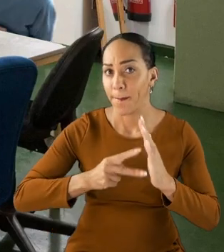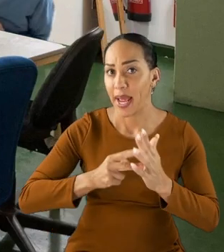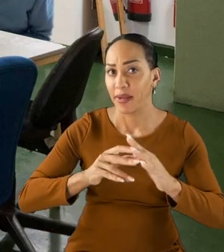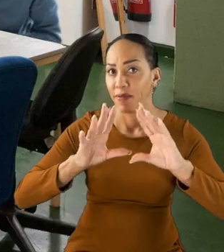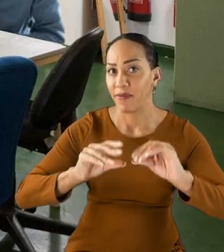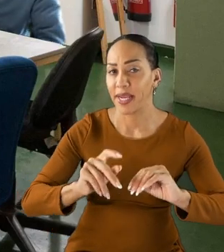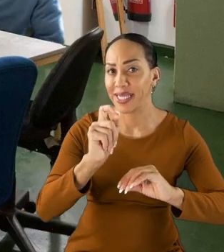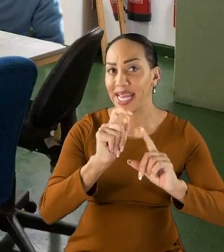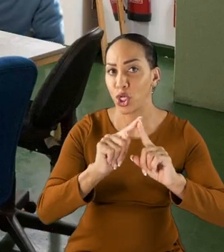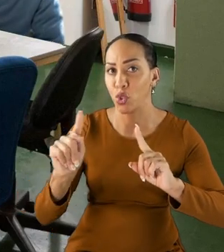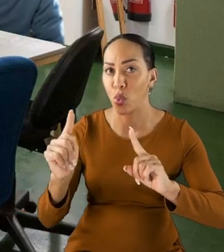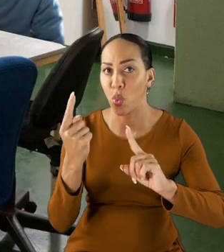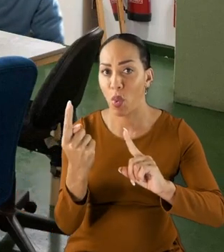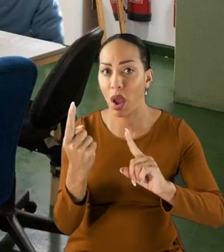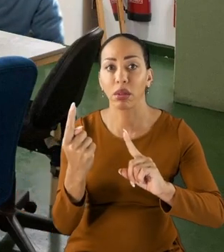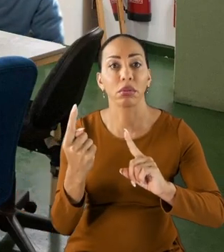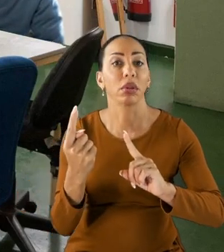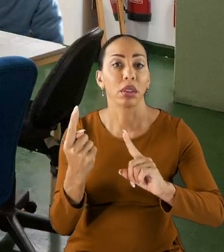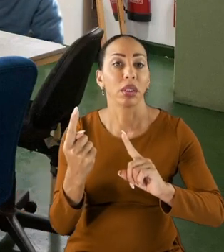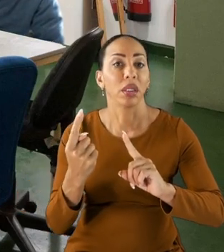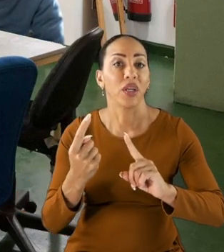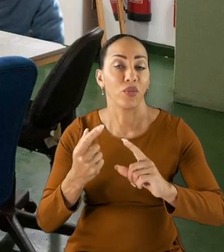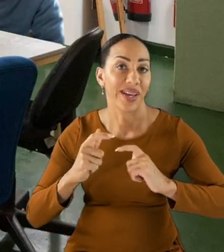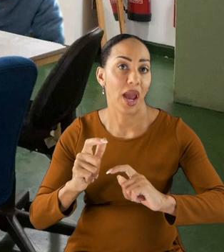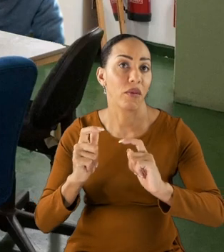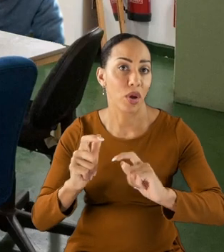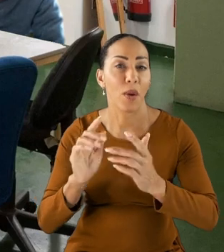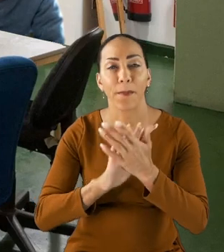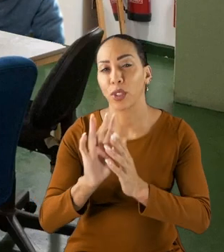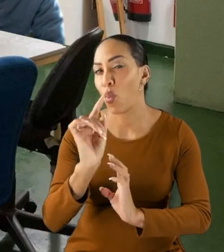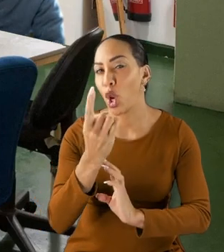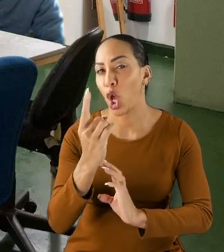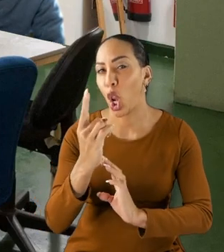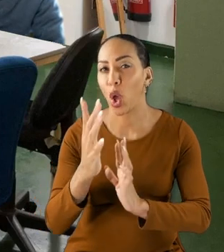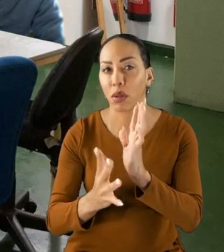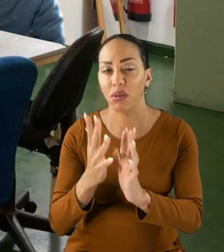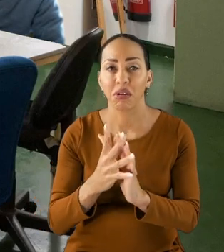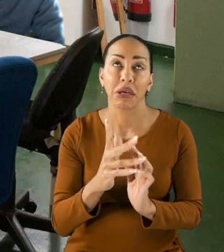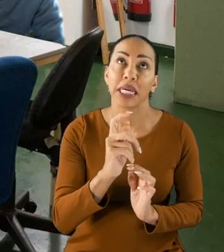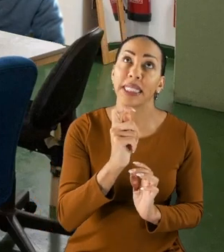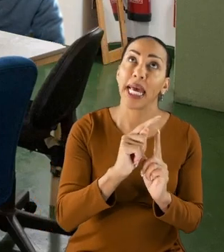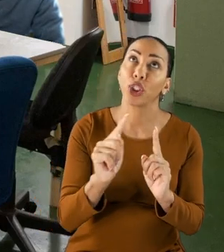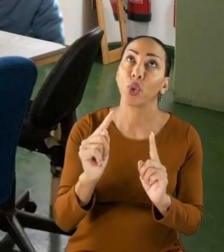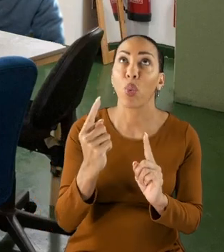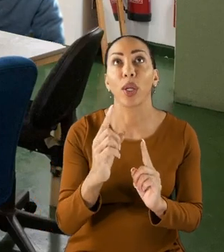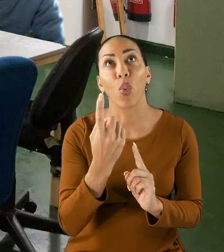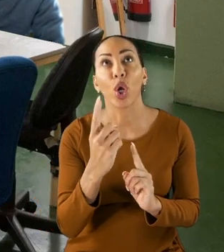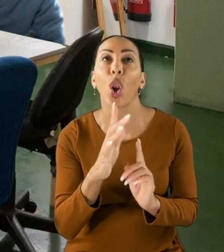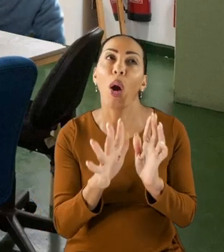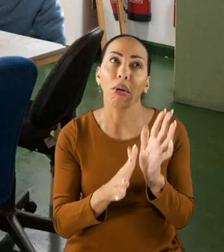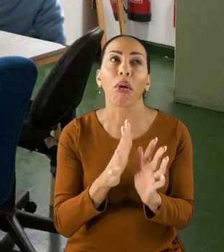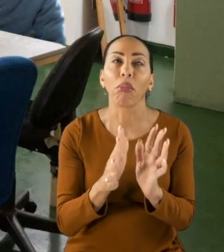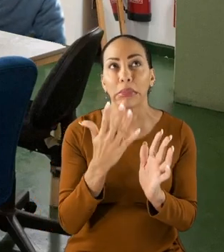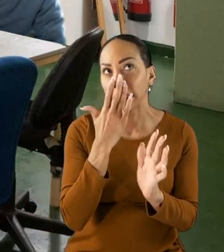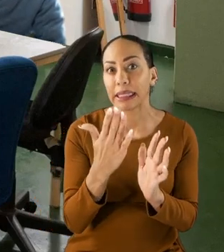if we start now, we might finish about 1 o'clock. Would that be okay? Yeah, that sounds, 10 to 1, 1 o'clock. Both sound fine. I just wanted